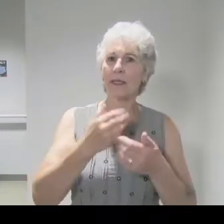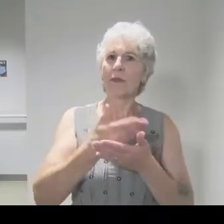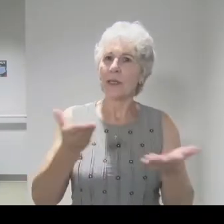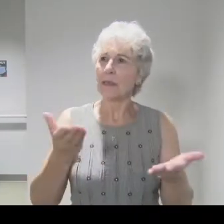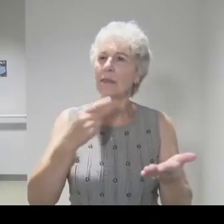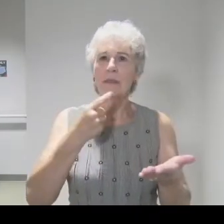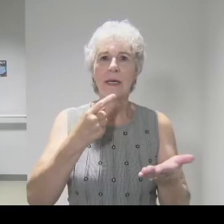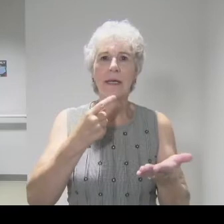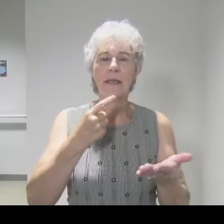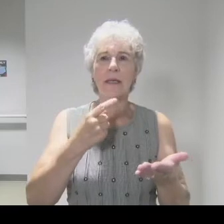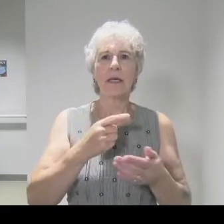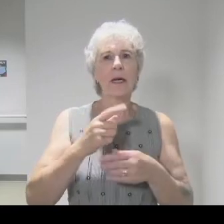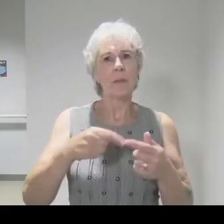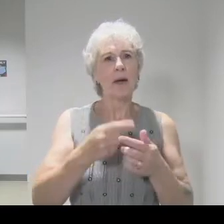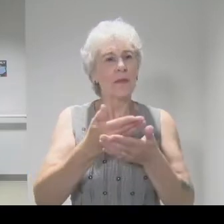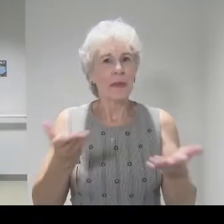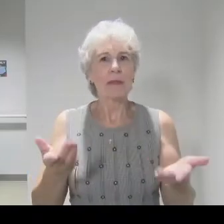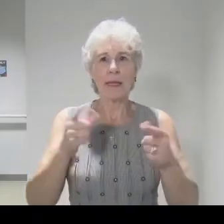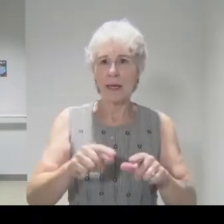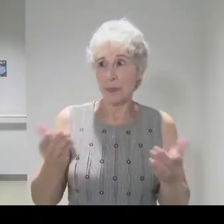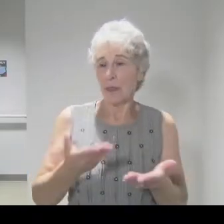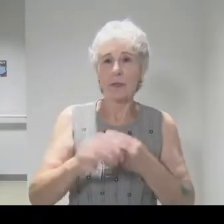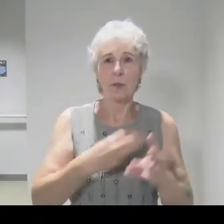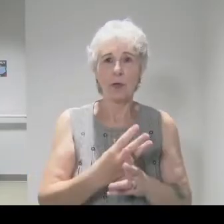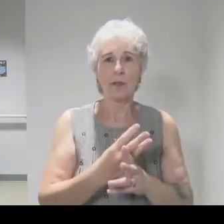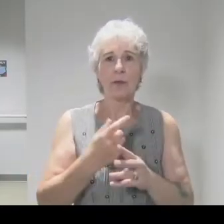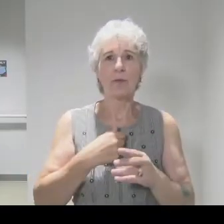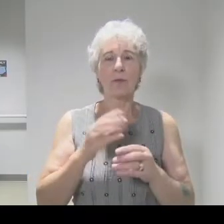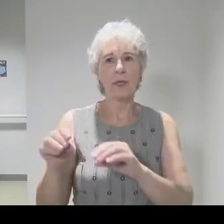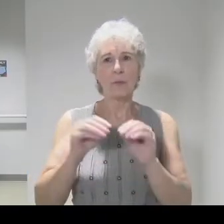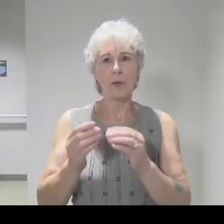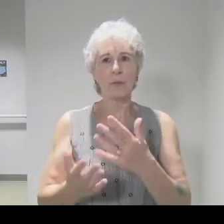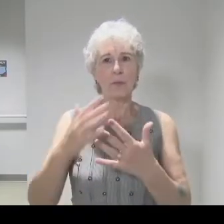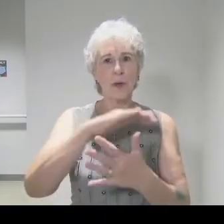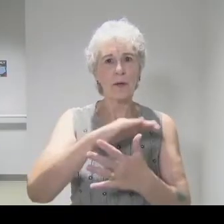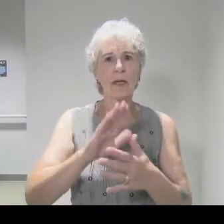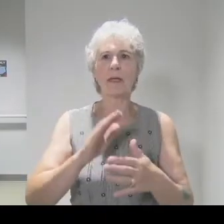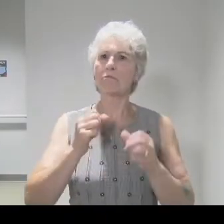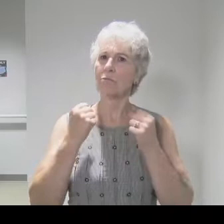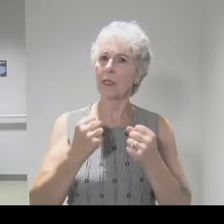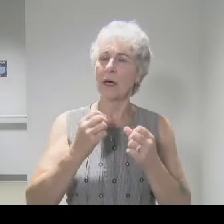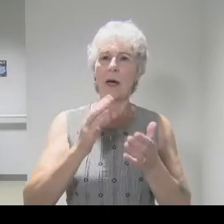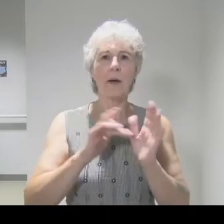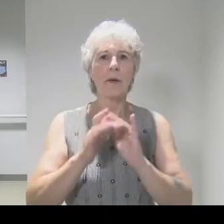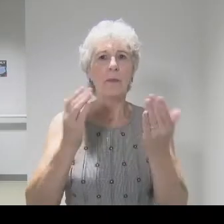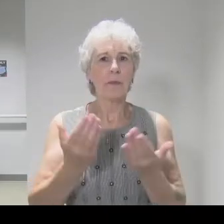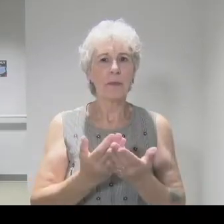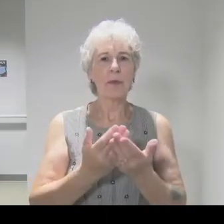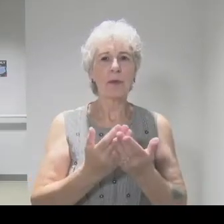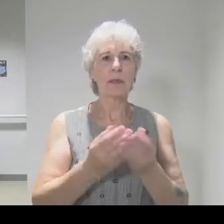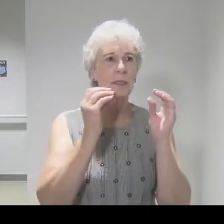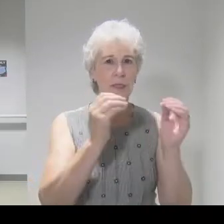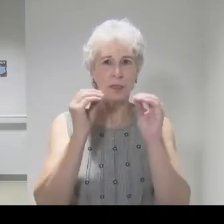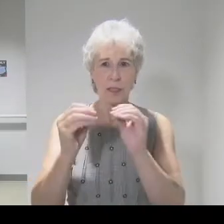that we need to talk about and be aware of. We put a priority on solid biblical teaching here at the church, but we trust that solid biblical teaching